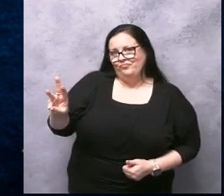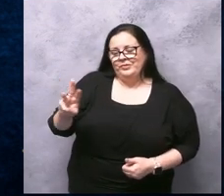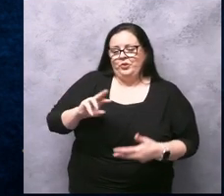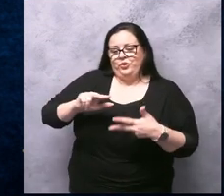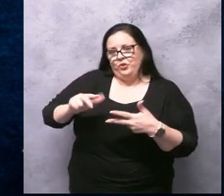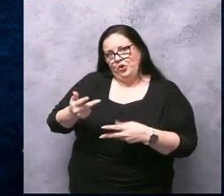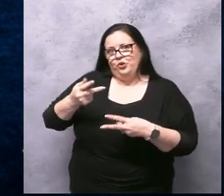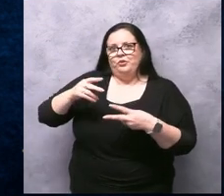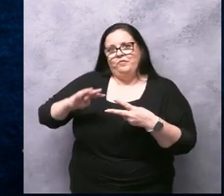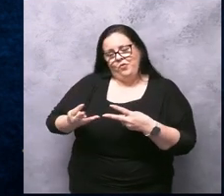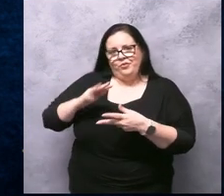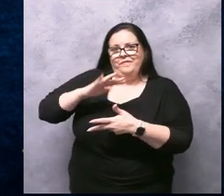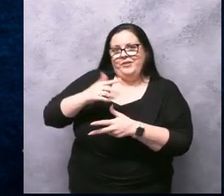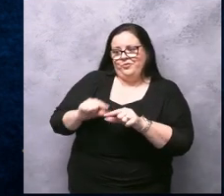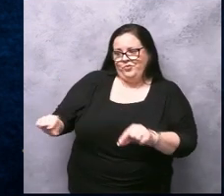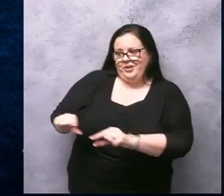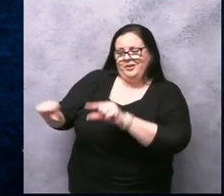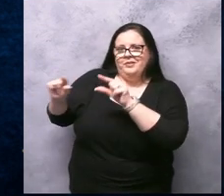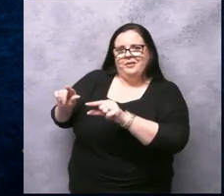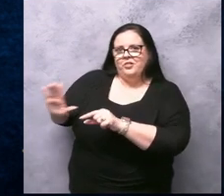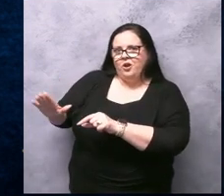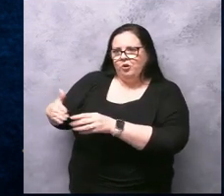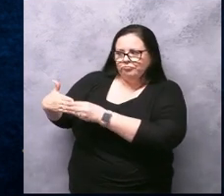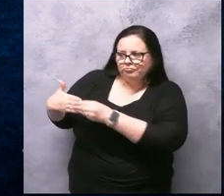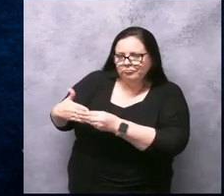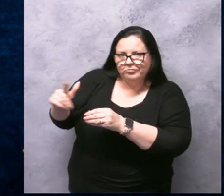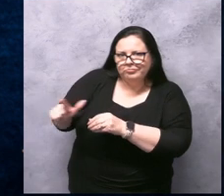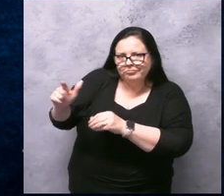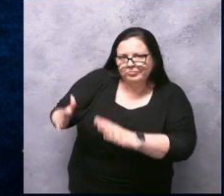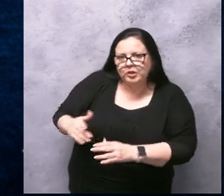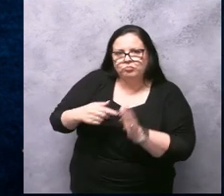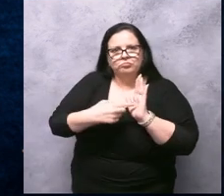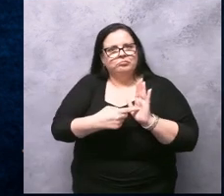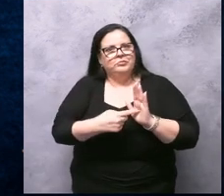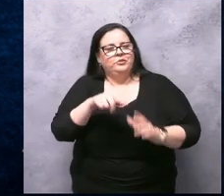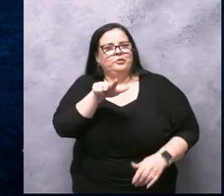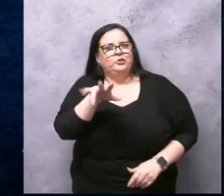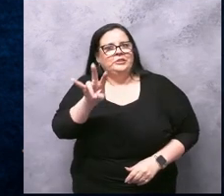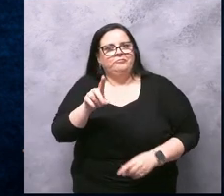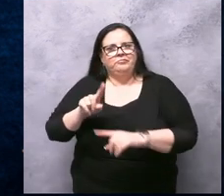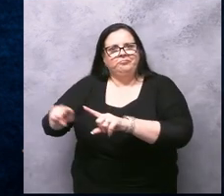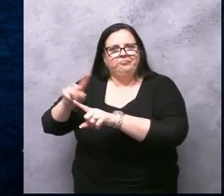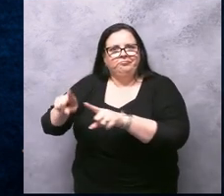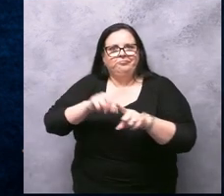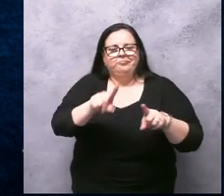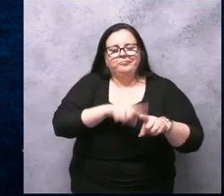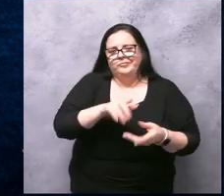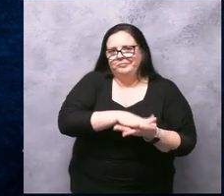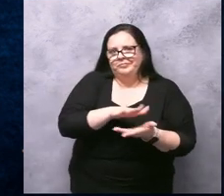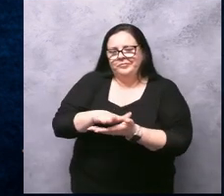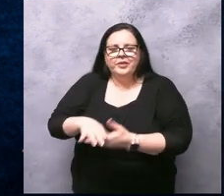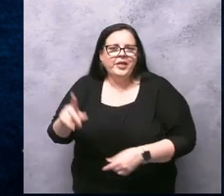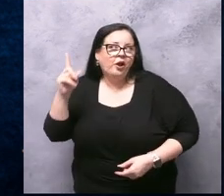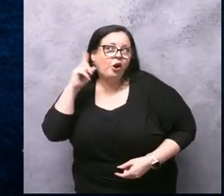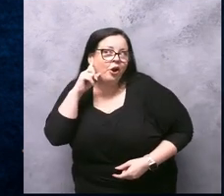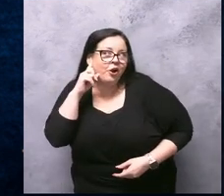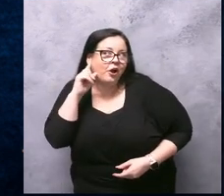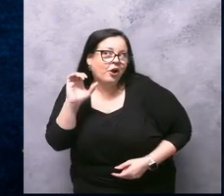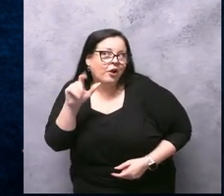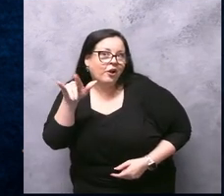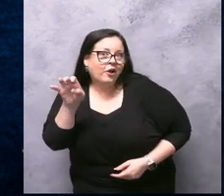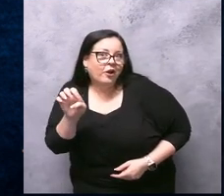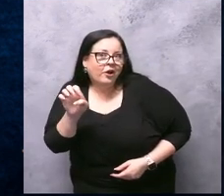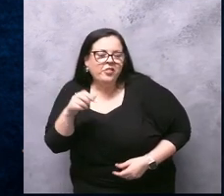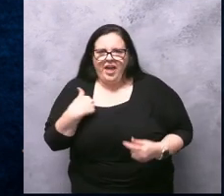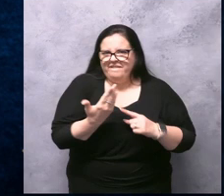fourth, and fifth grade students coached by their librarians represented 37 campuses. After hearing a clue, just a clue, students